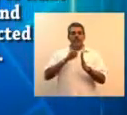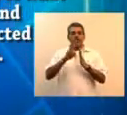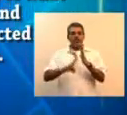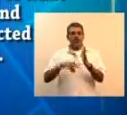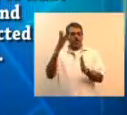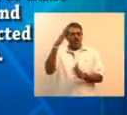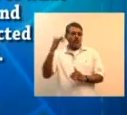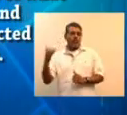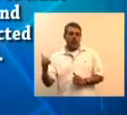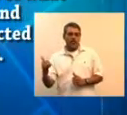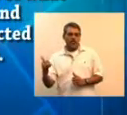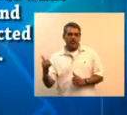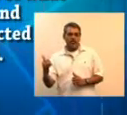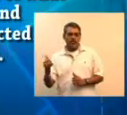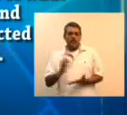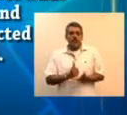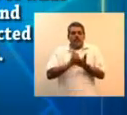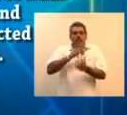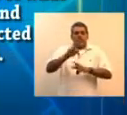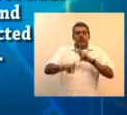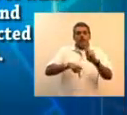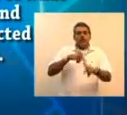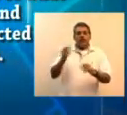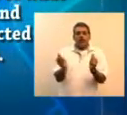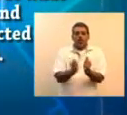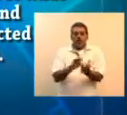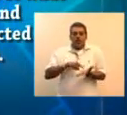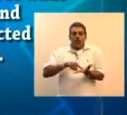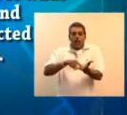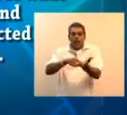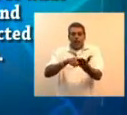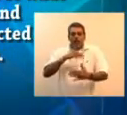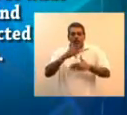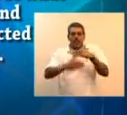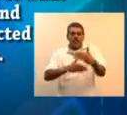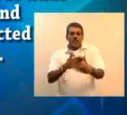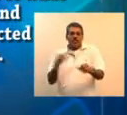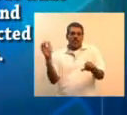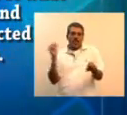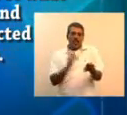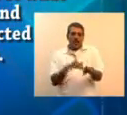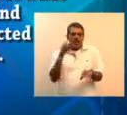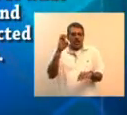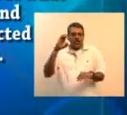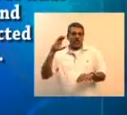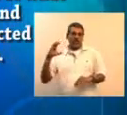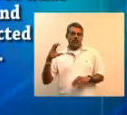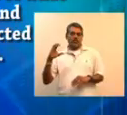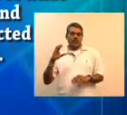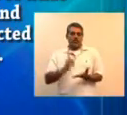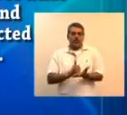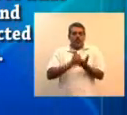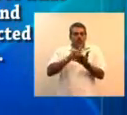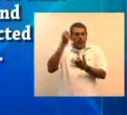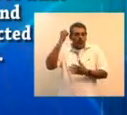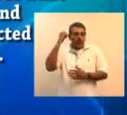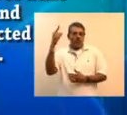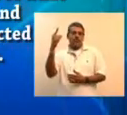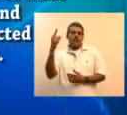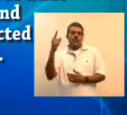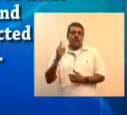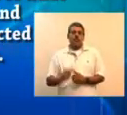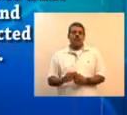The goal of this video is to give people participating in mediation at the Environmental Commission a better idea of what